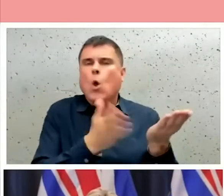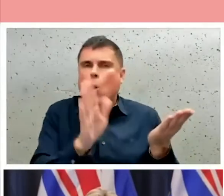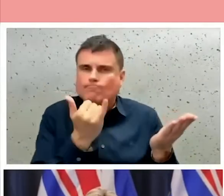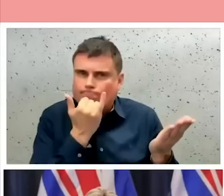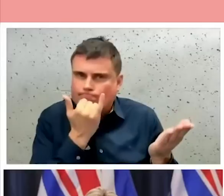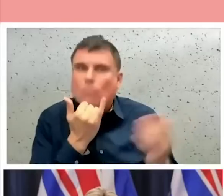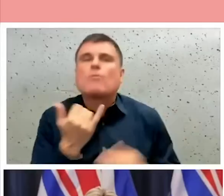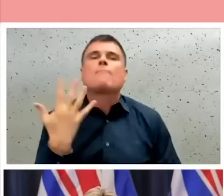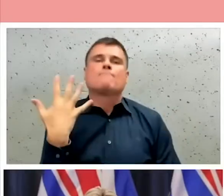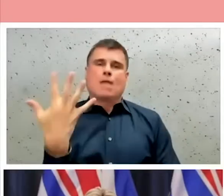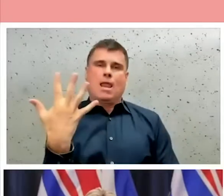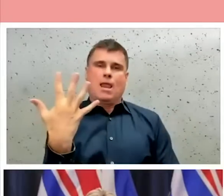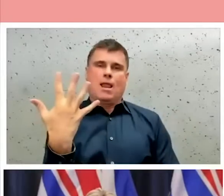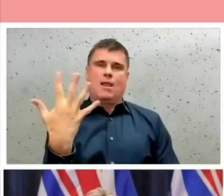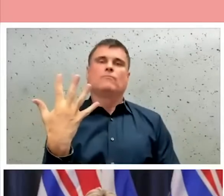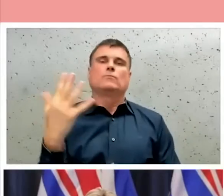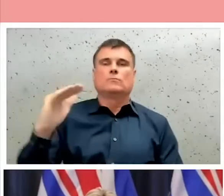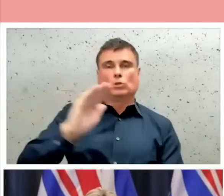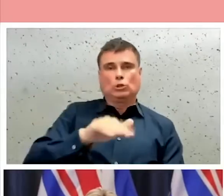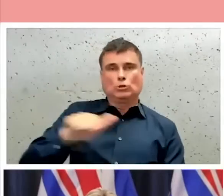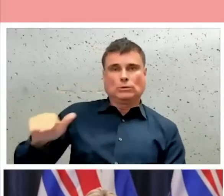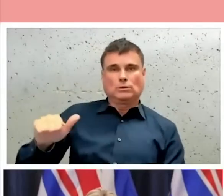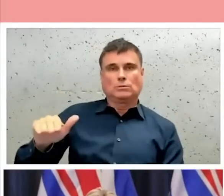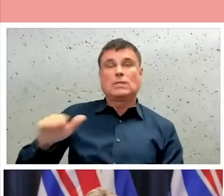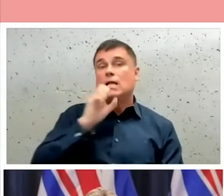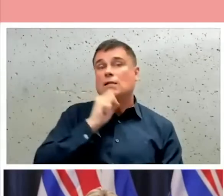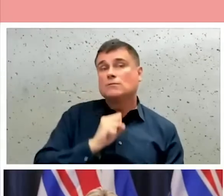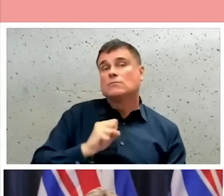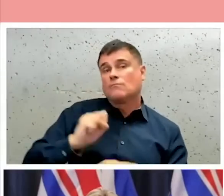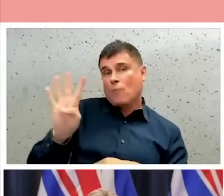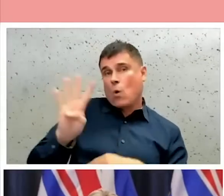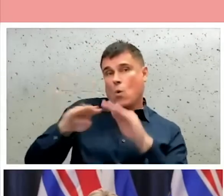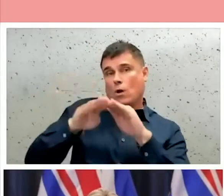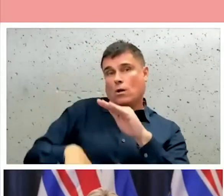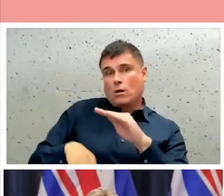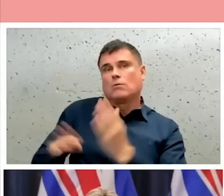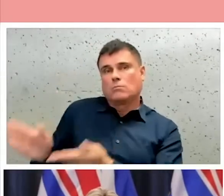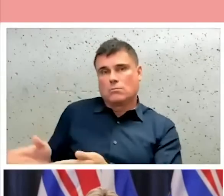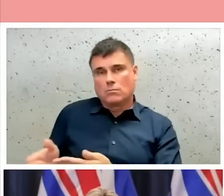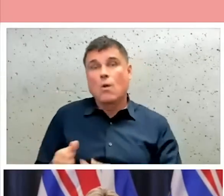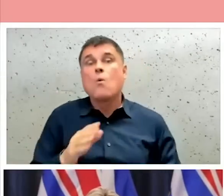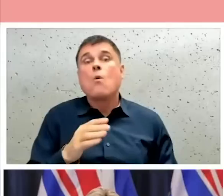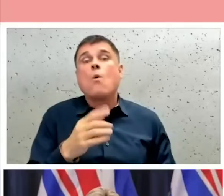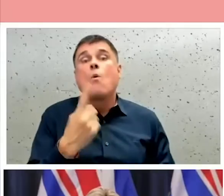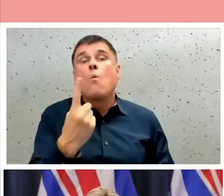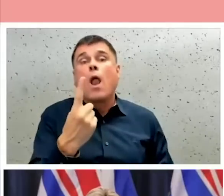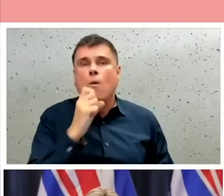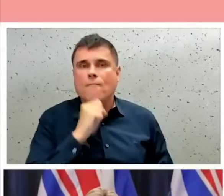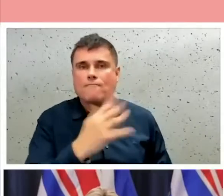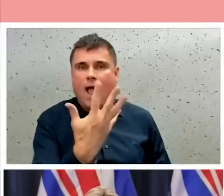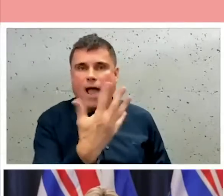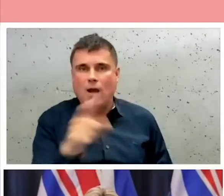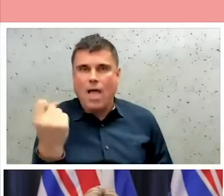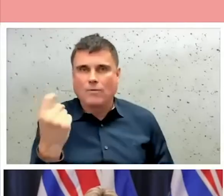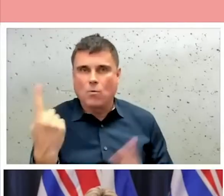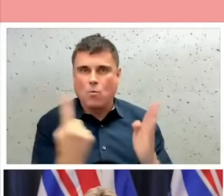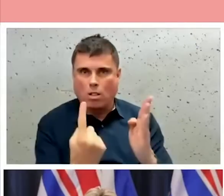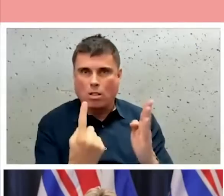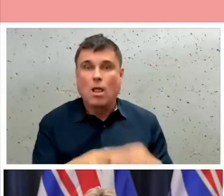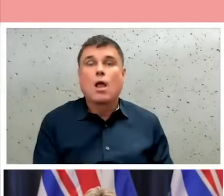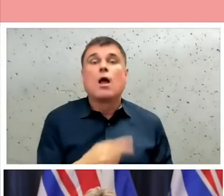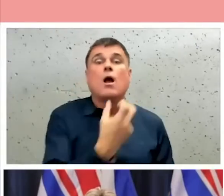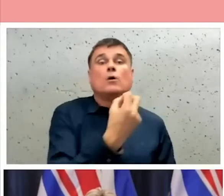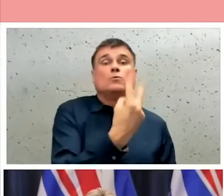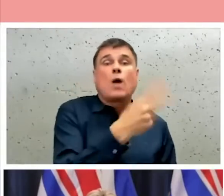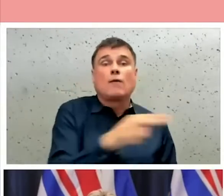to 4 age group, 1 in the 5 to 11 age group, and 1 person 12 to 17 who were admitted